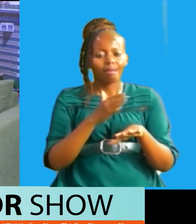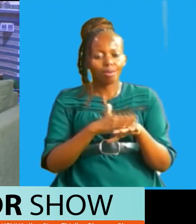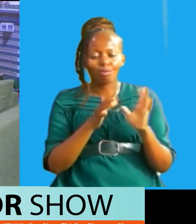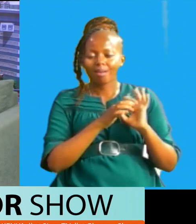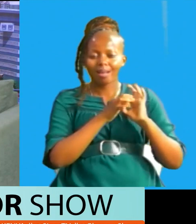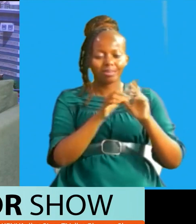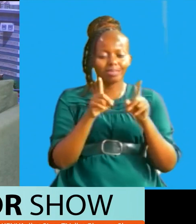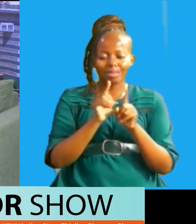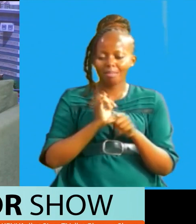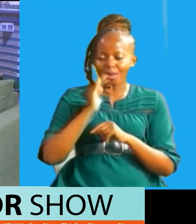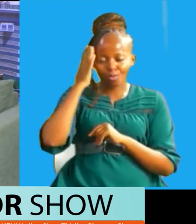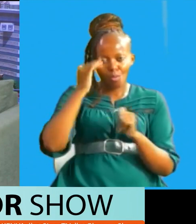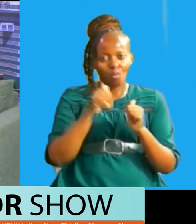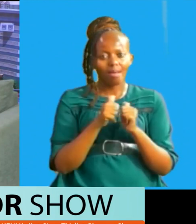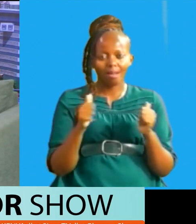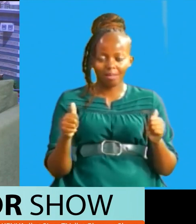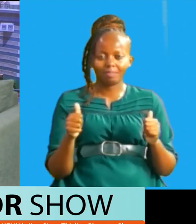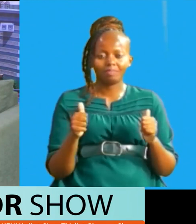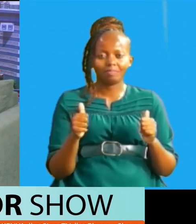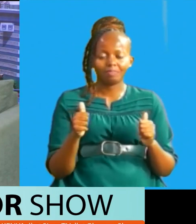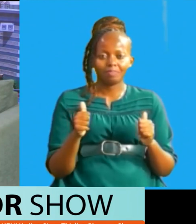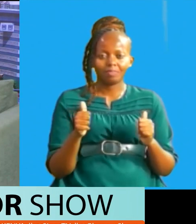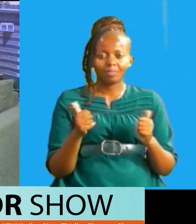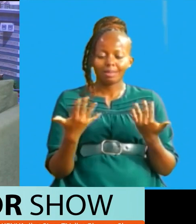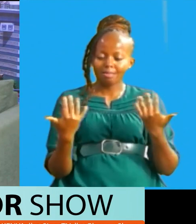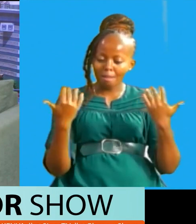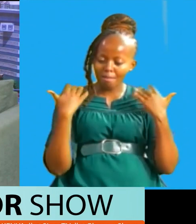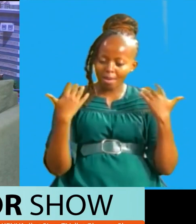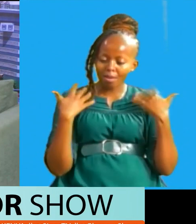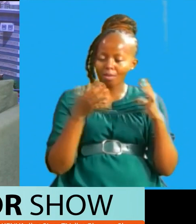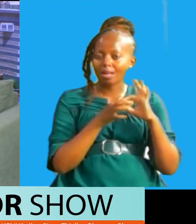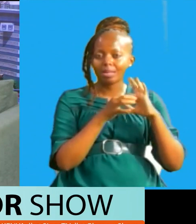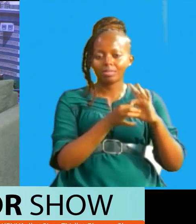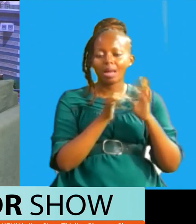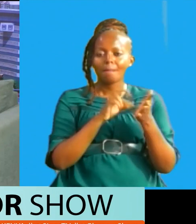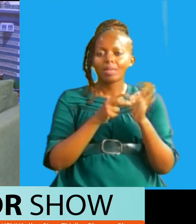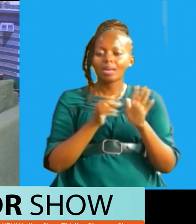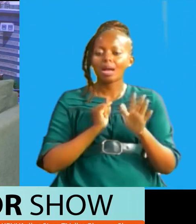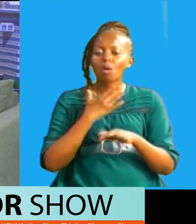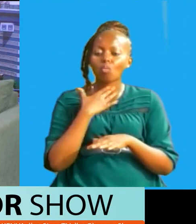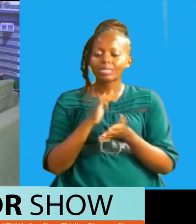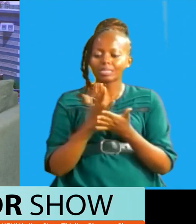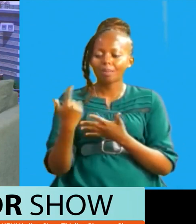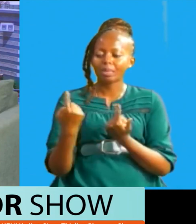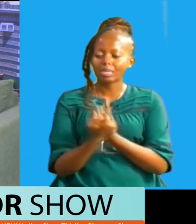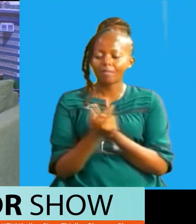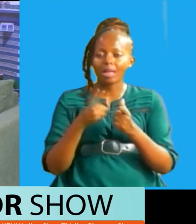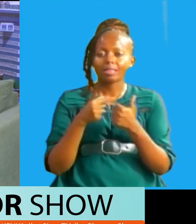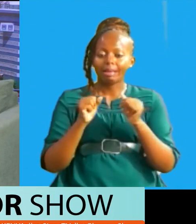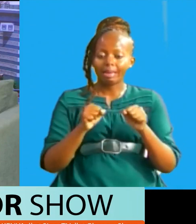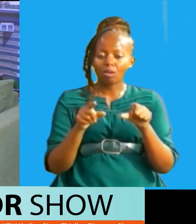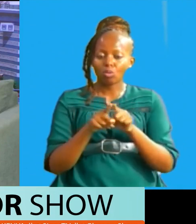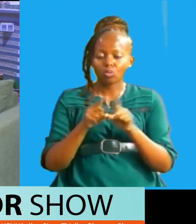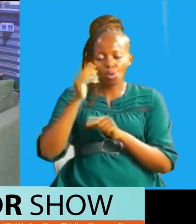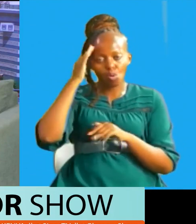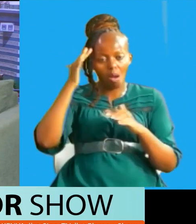very conversant with the Meru culture. So I wanted something different so that I can also know